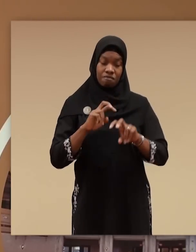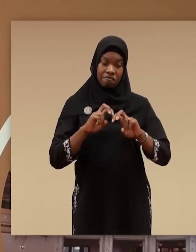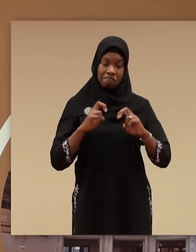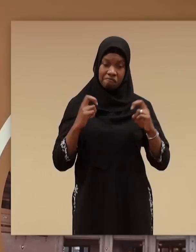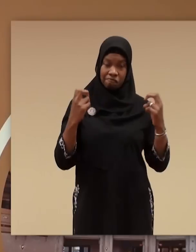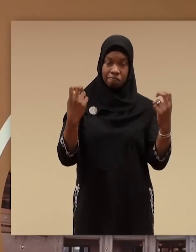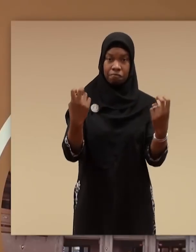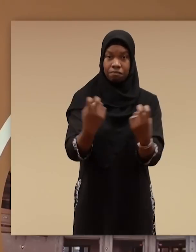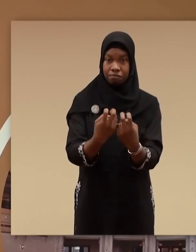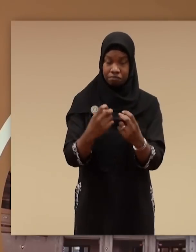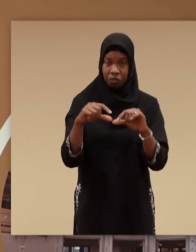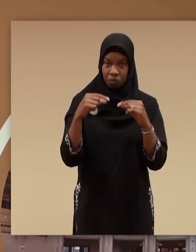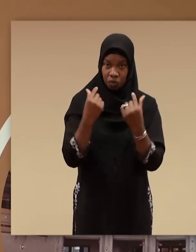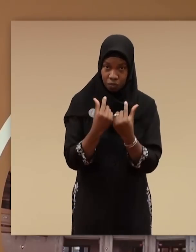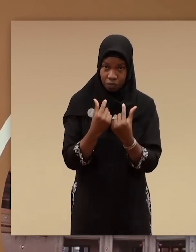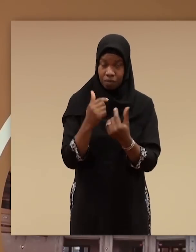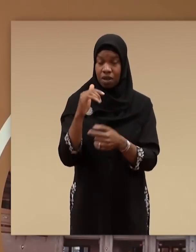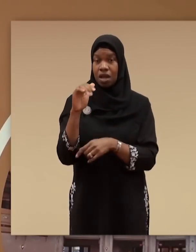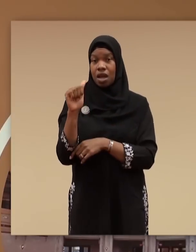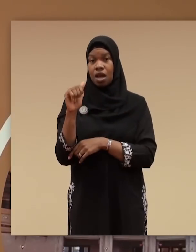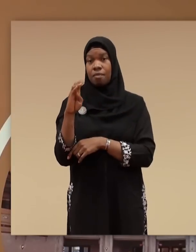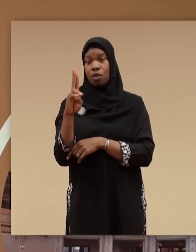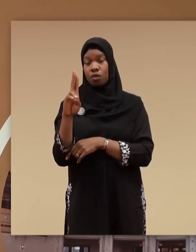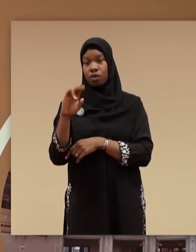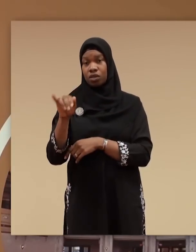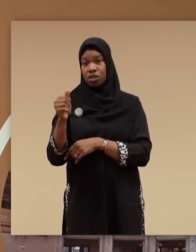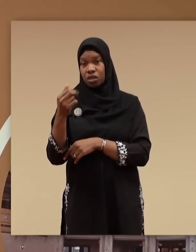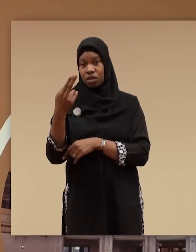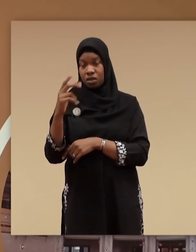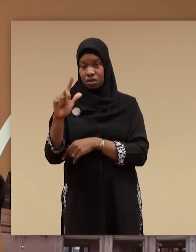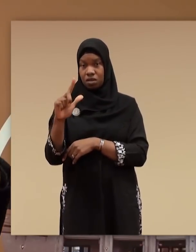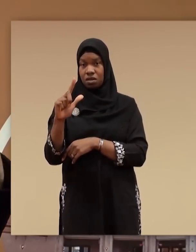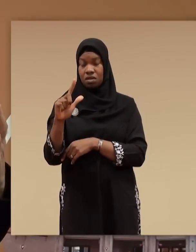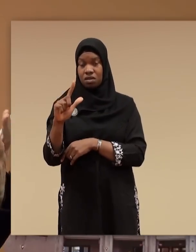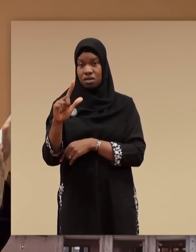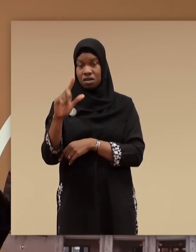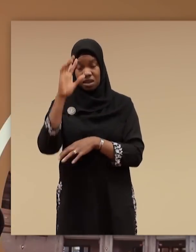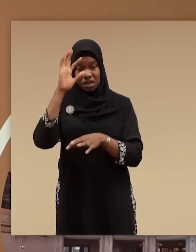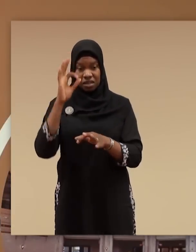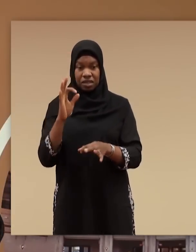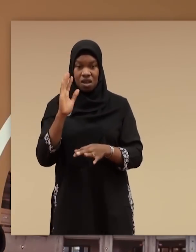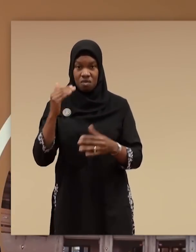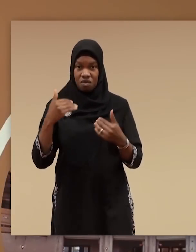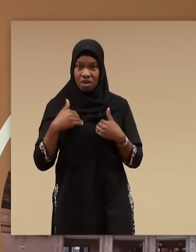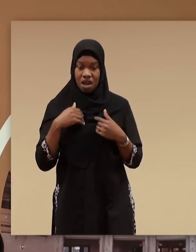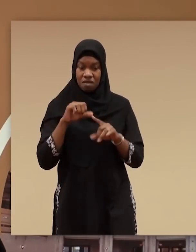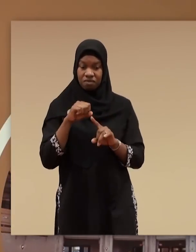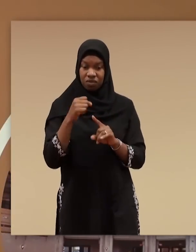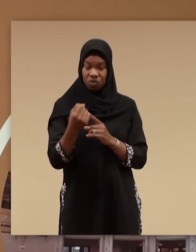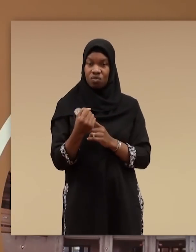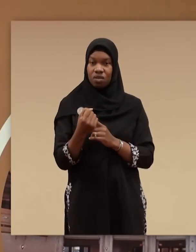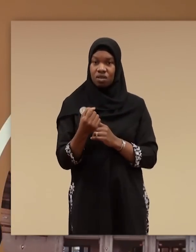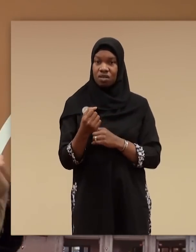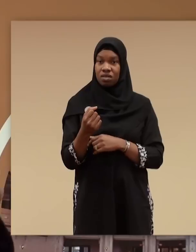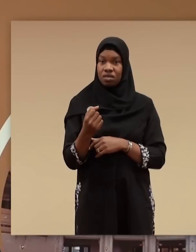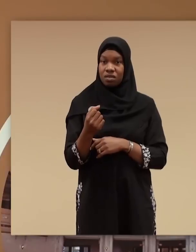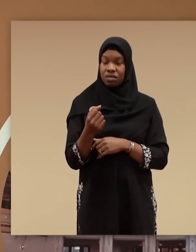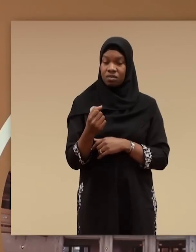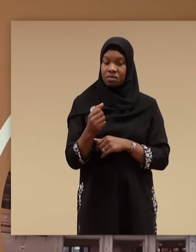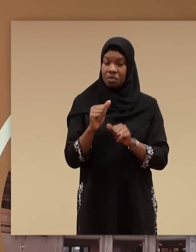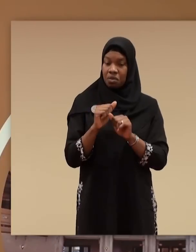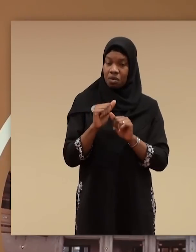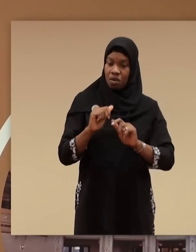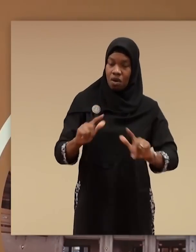wasallam. He did not leave any space in the back of the room where the biggest of Quraysh